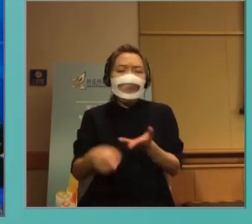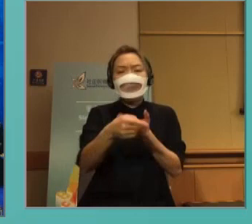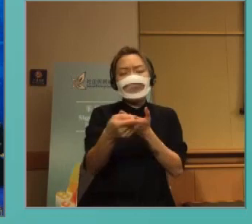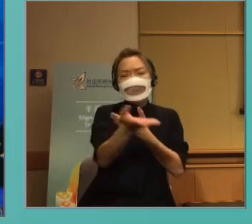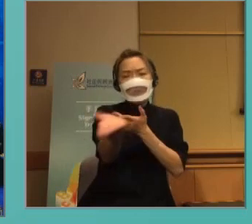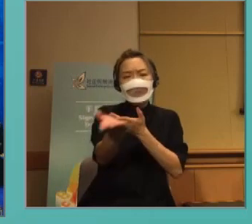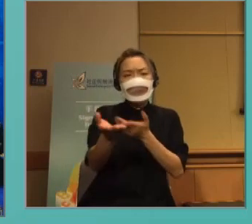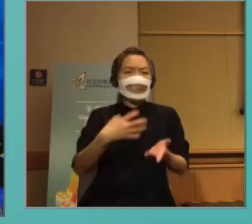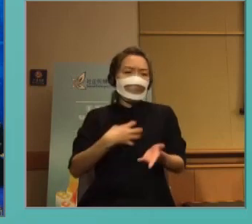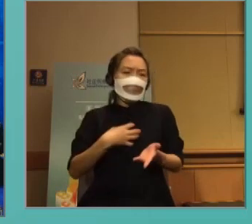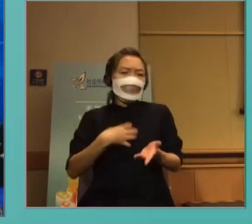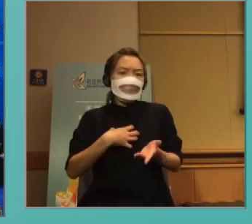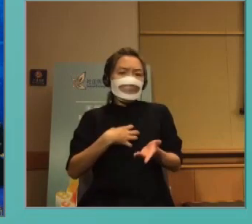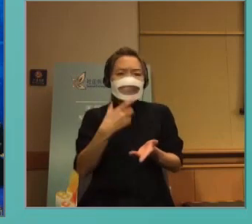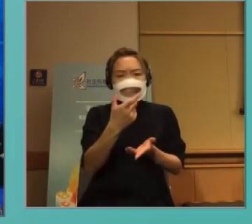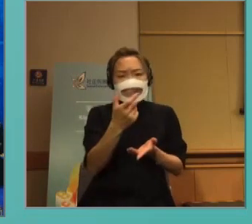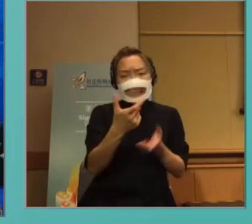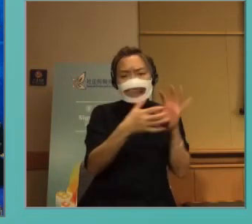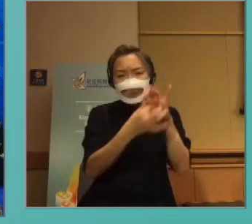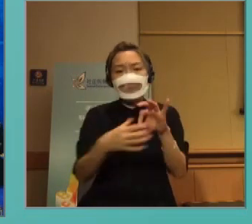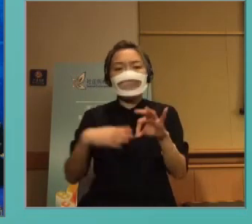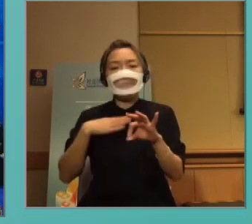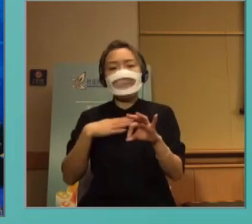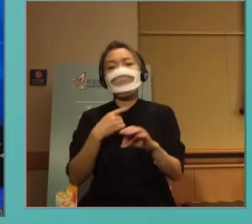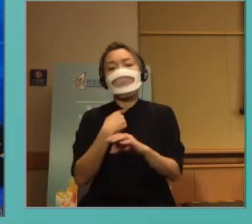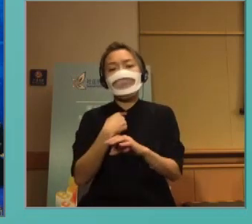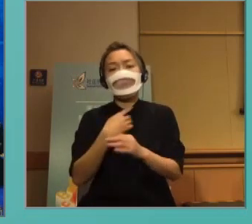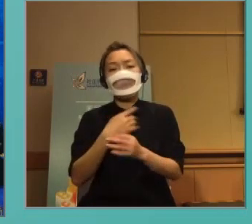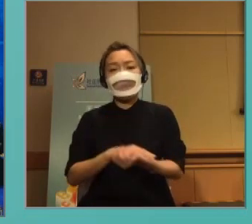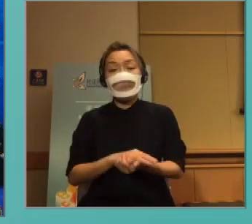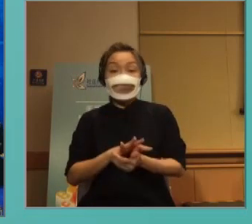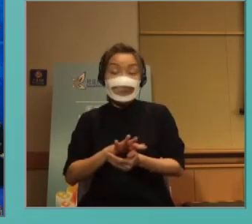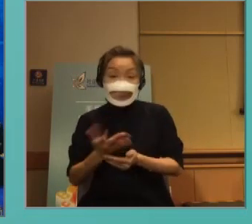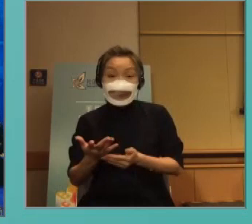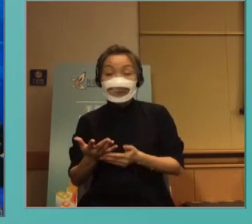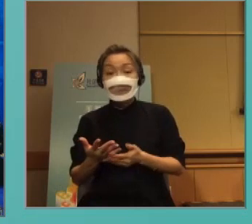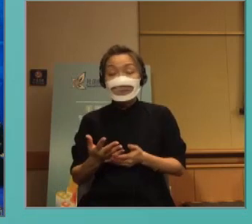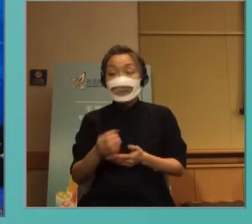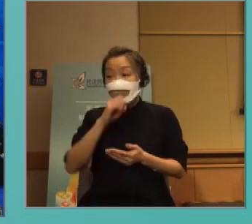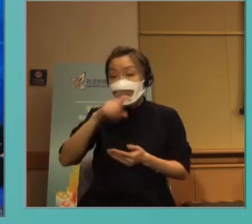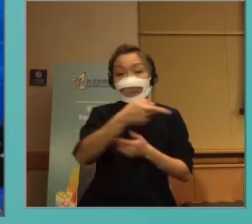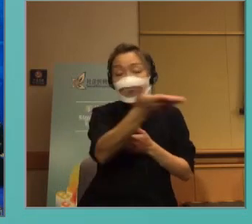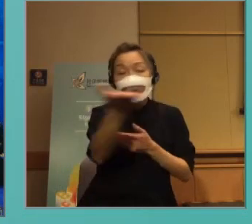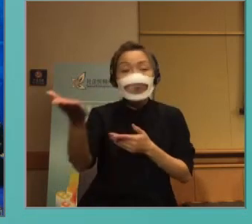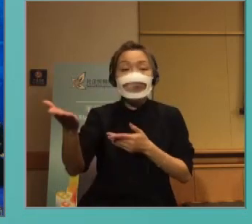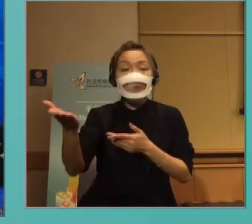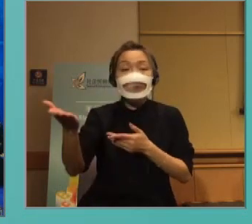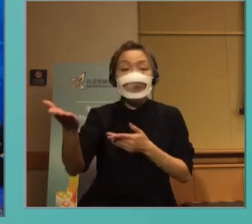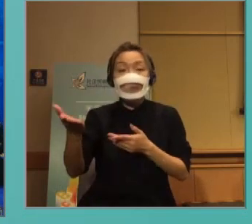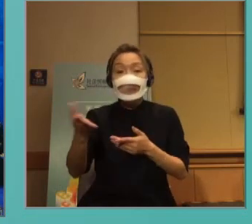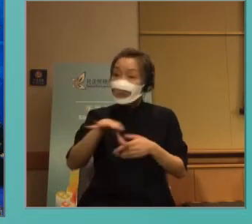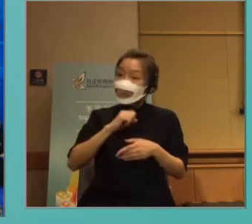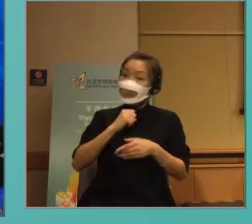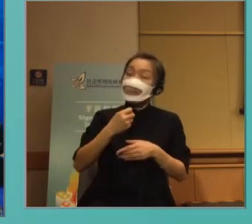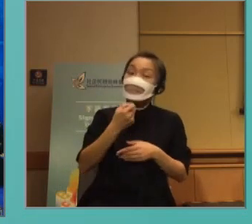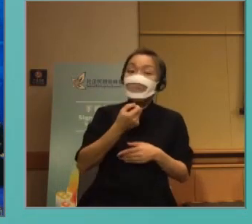value aside, when you say, do you think you should own these items? Is it better for you to actually have real ownership? Every gamer, which is 3.4 billion people in the world, which